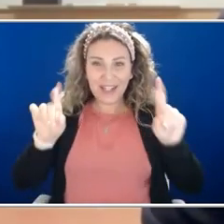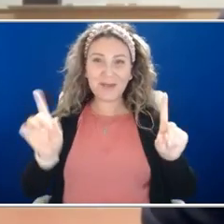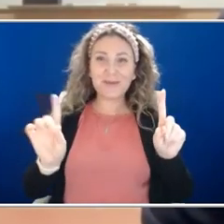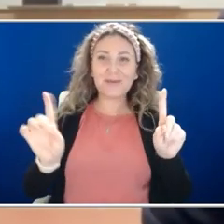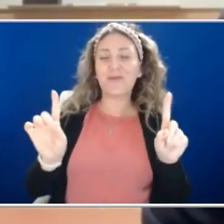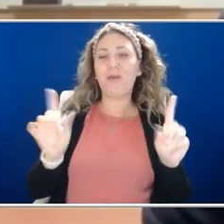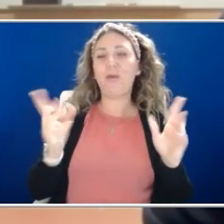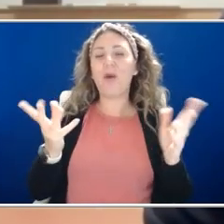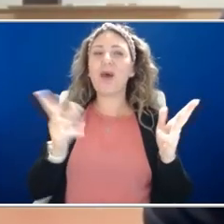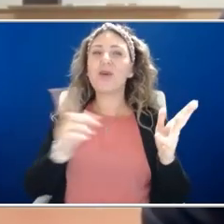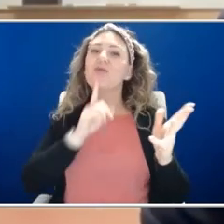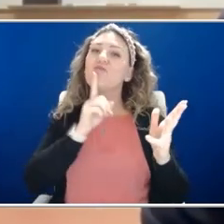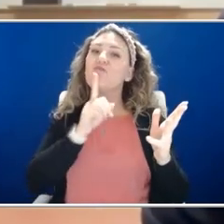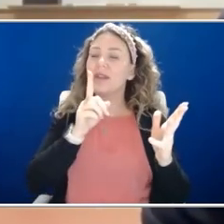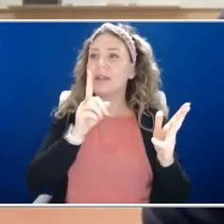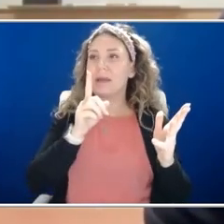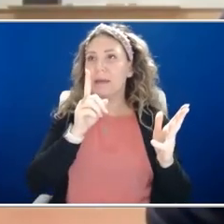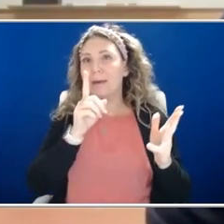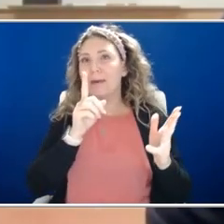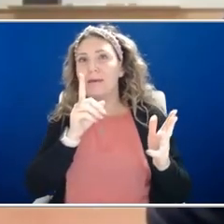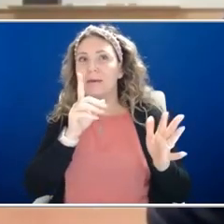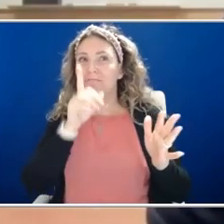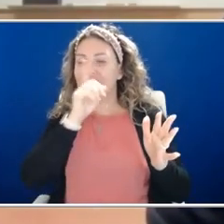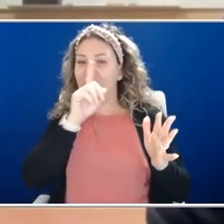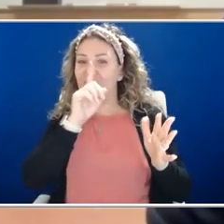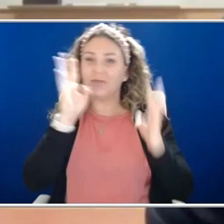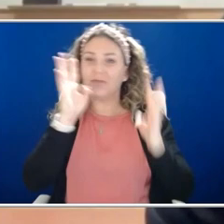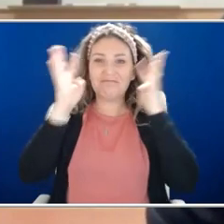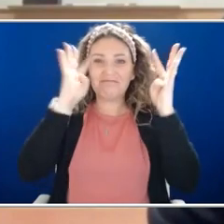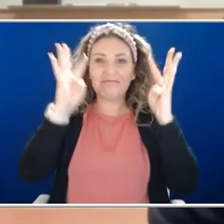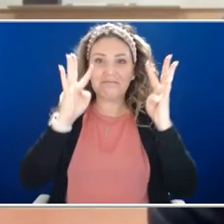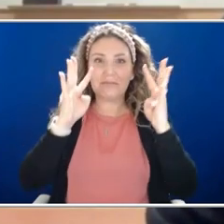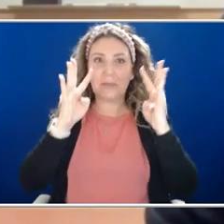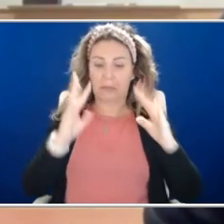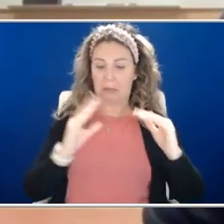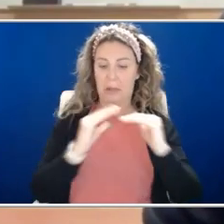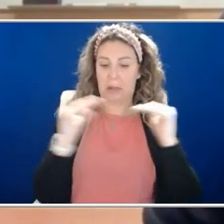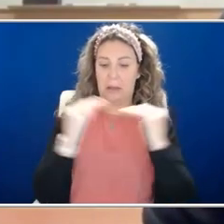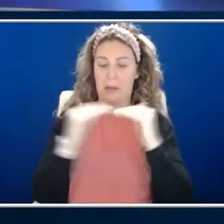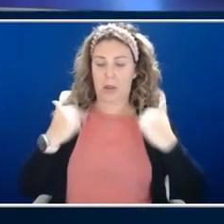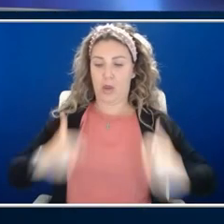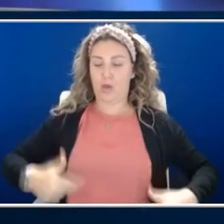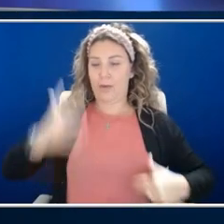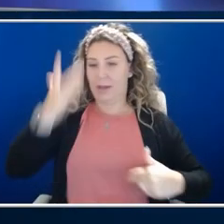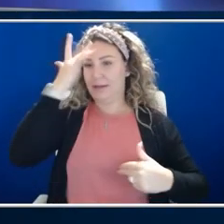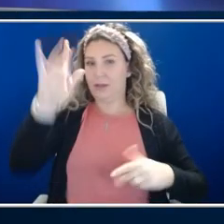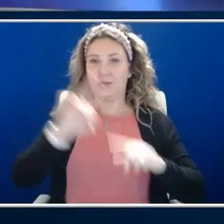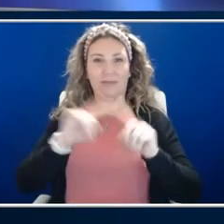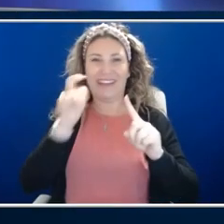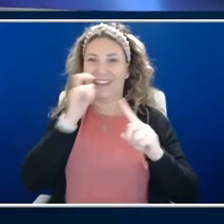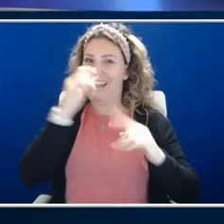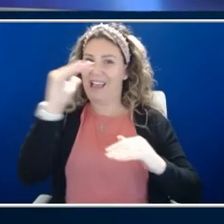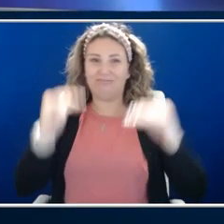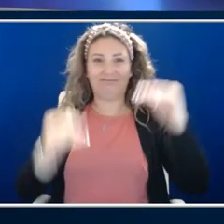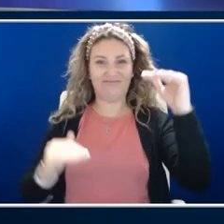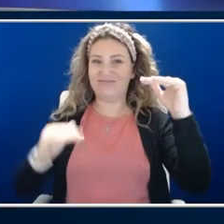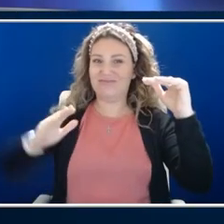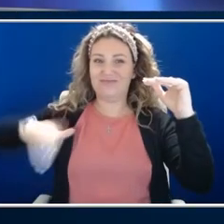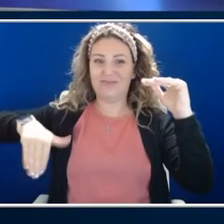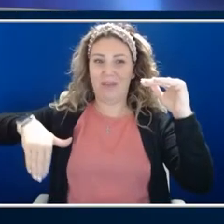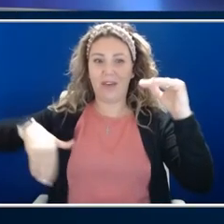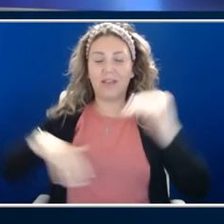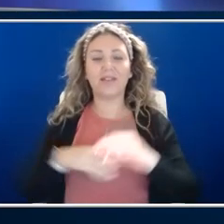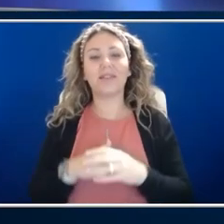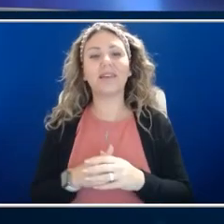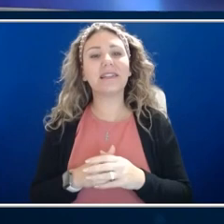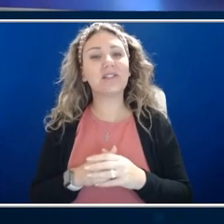really artificial intelligence equal human intelligence? And we're not there yet from a capability. Yeah, just so that our listeners know